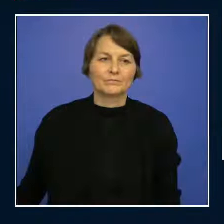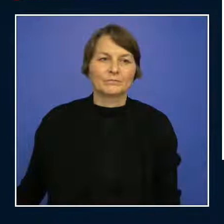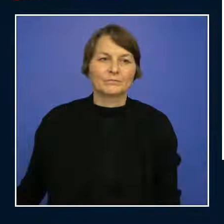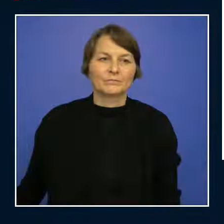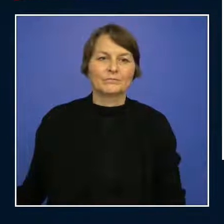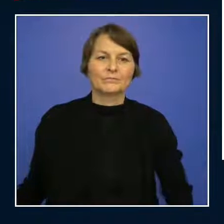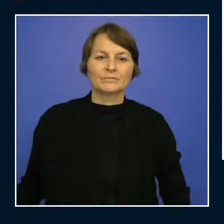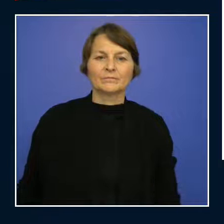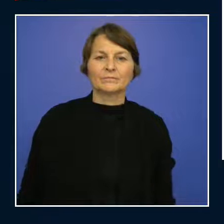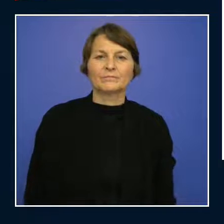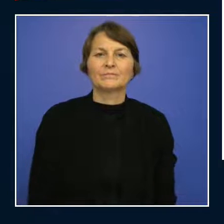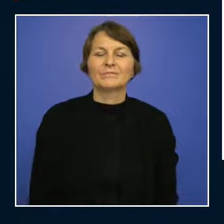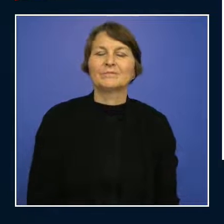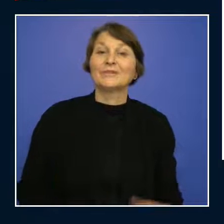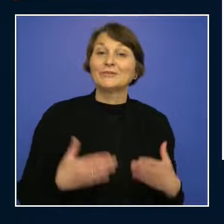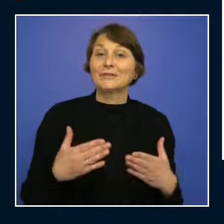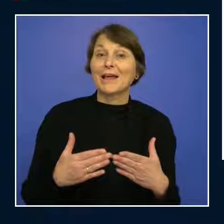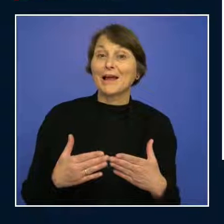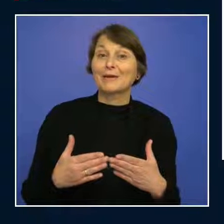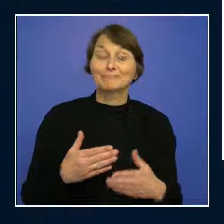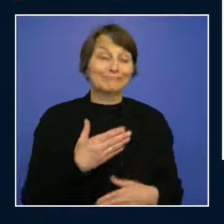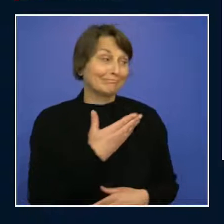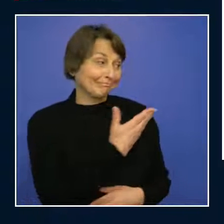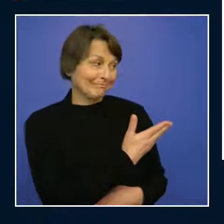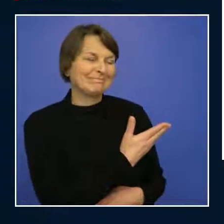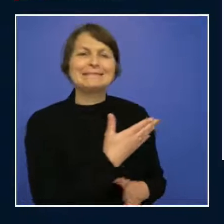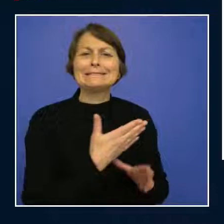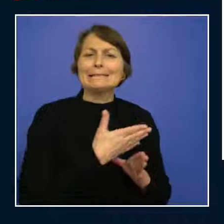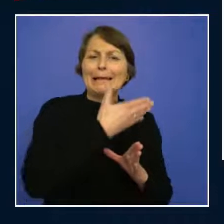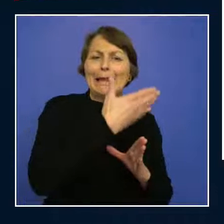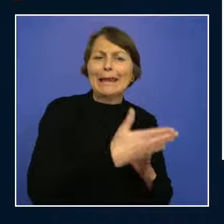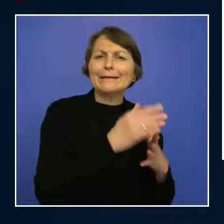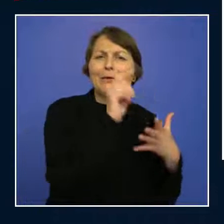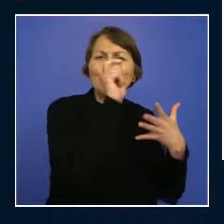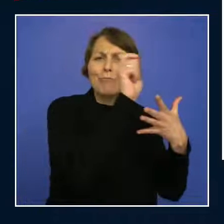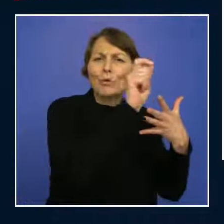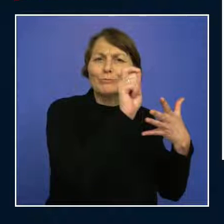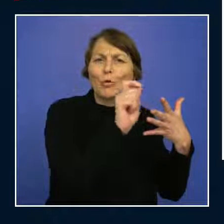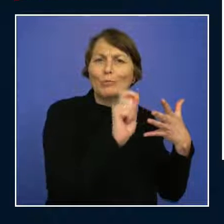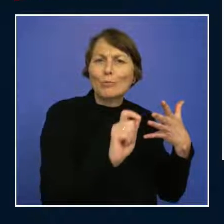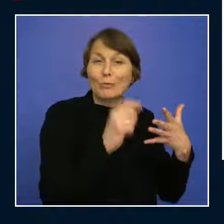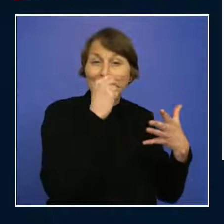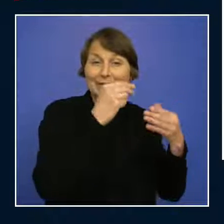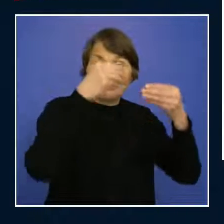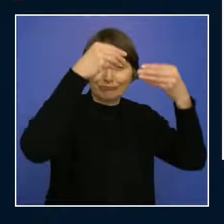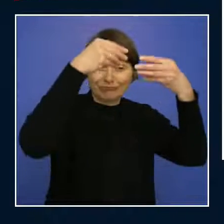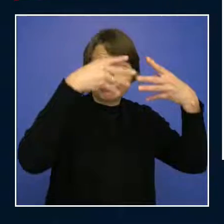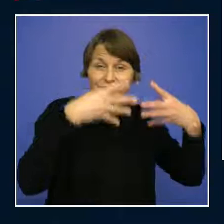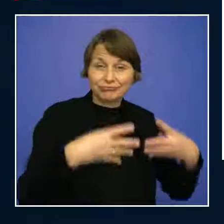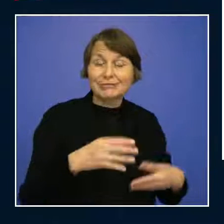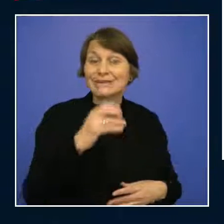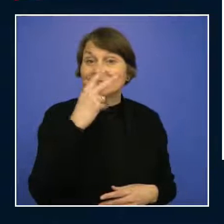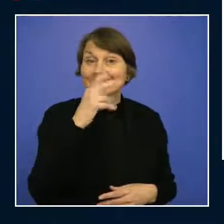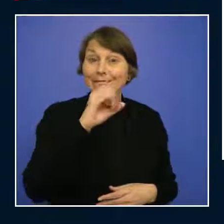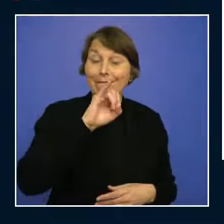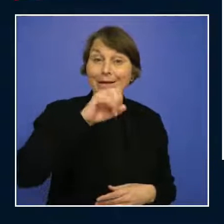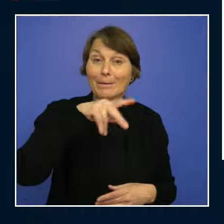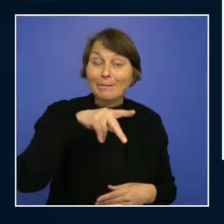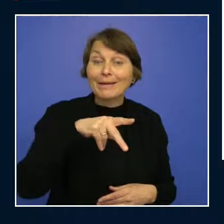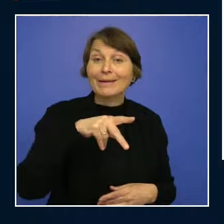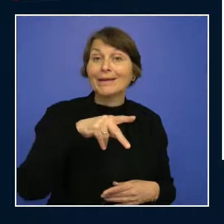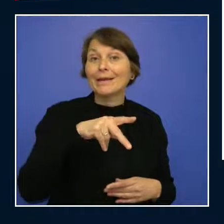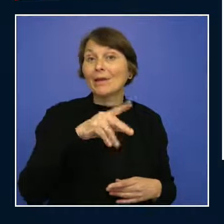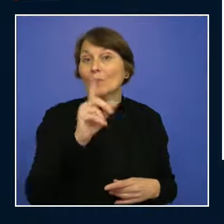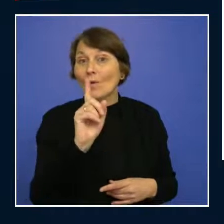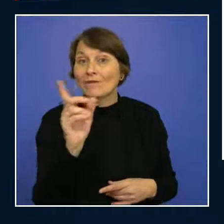is actually drawn for us. We can see the endpoints that have been hit. We can see the IP addresses, the volume of traffic. We've actually